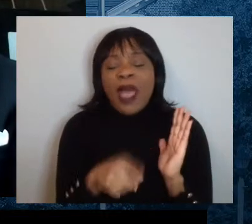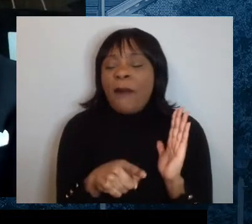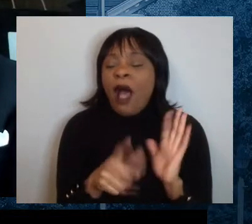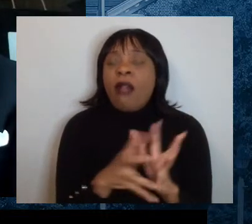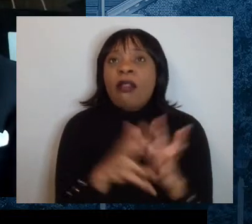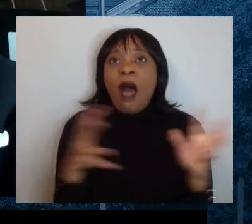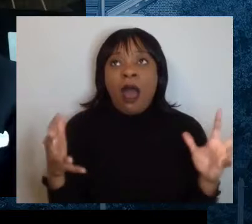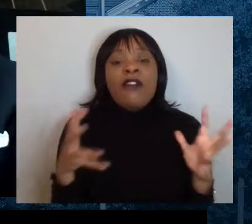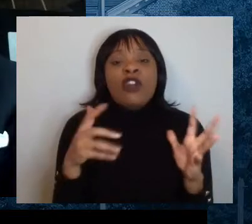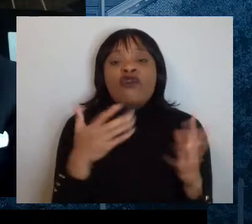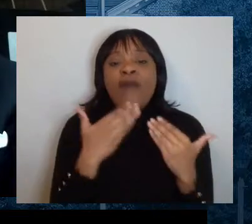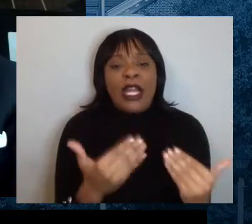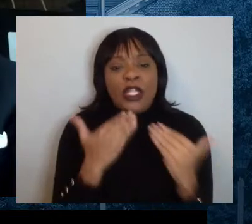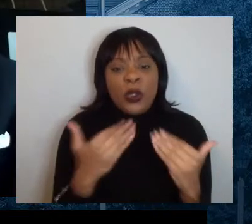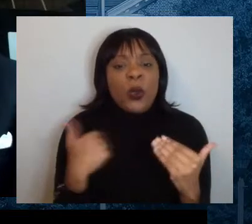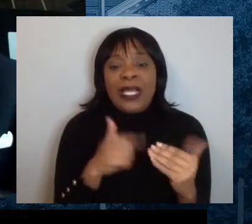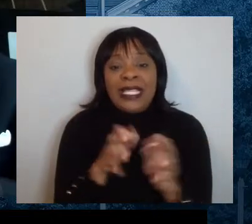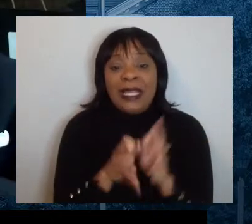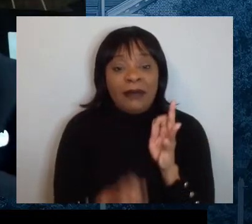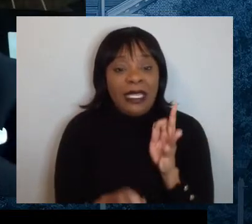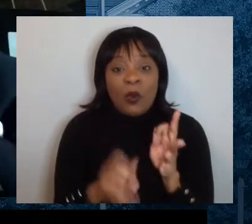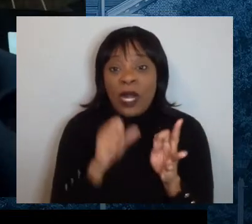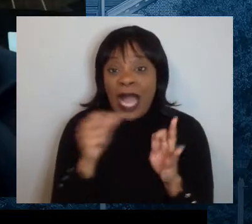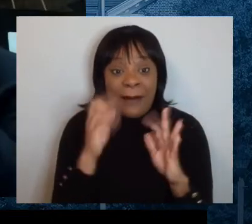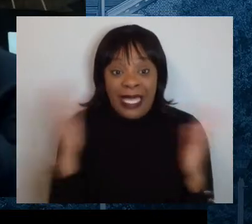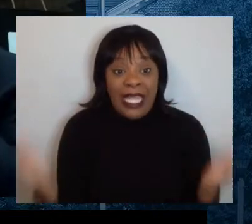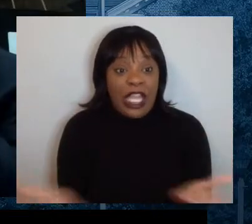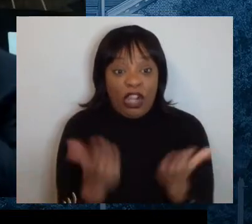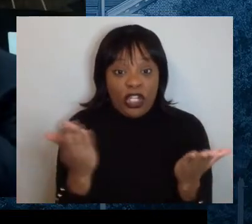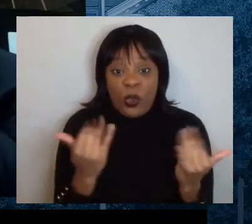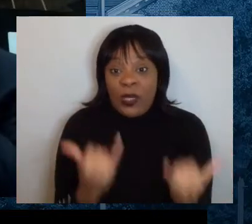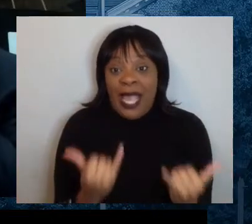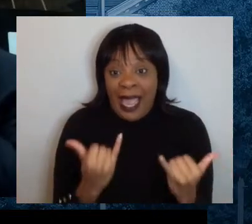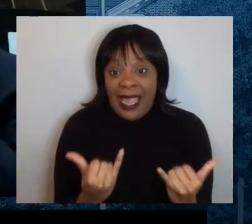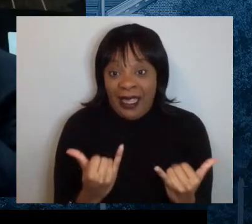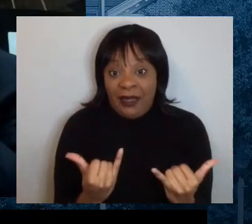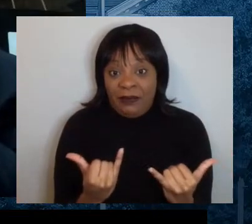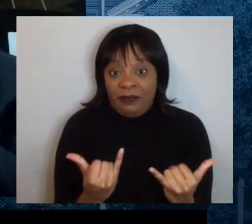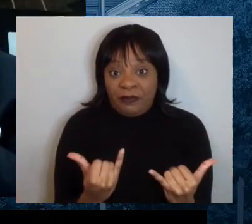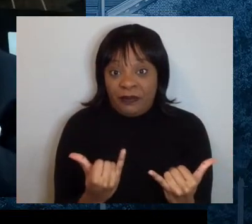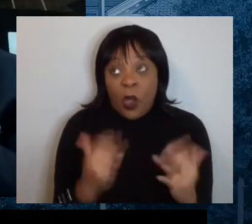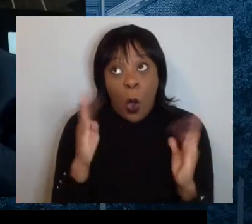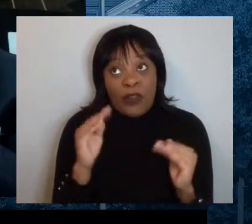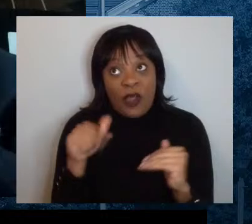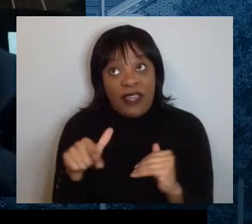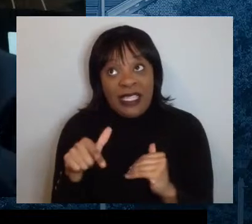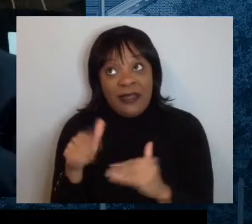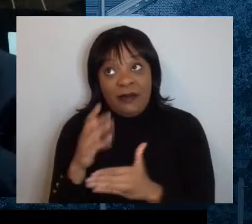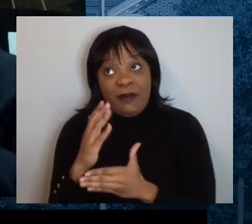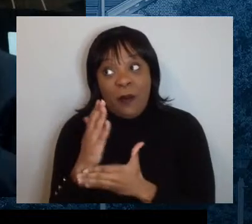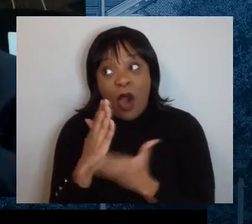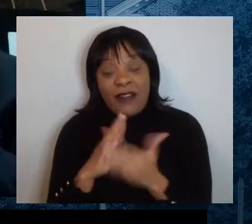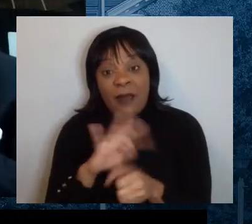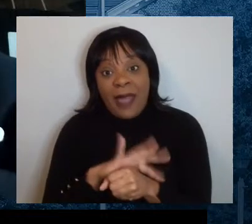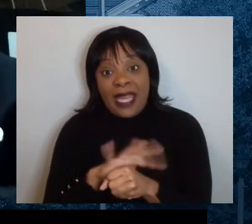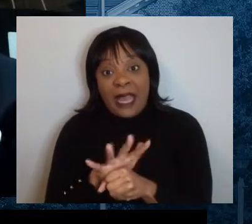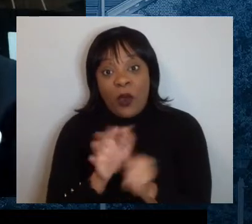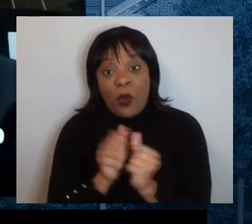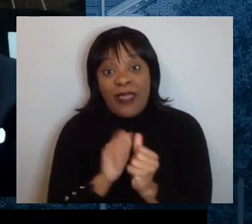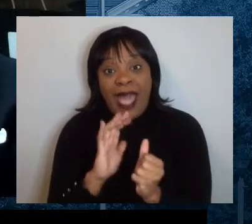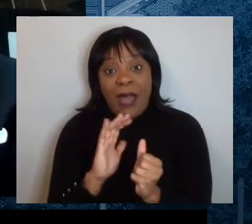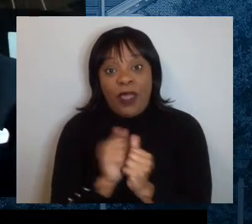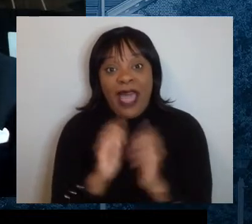We simply would not be where we are today, hopefully on this side of the pandemic, without our Delaware Army and Air National